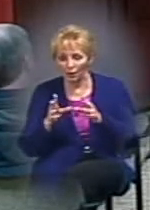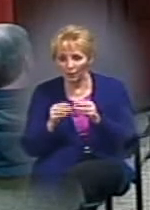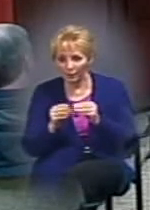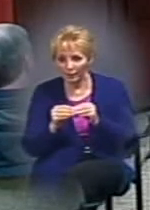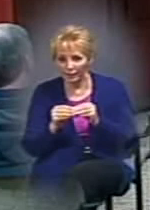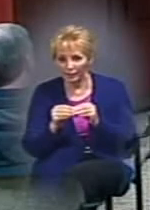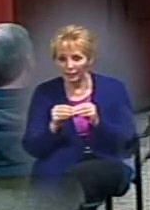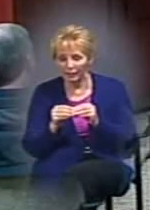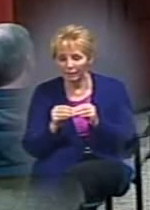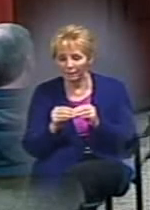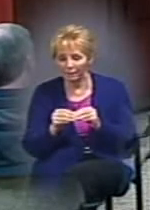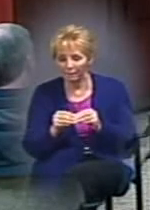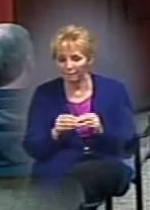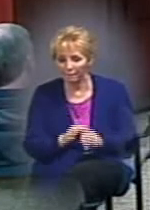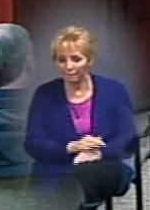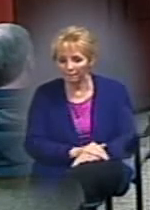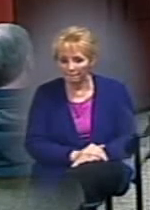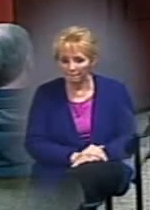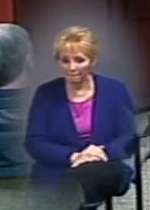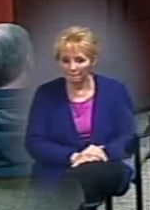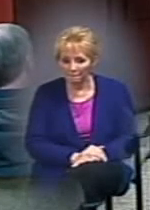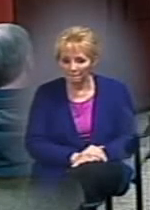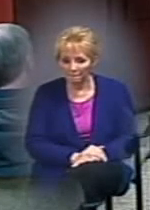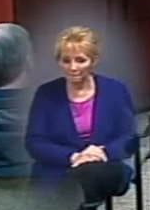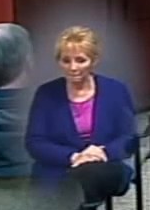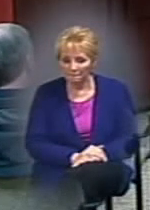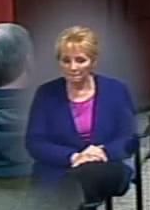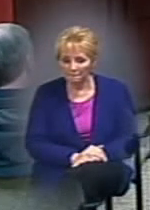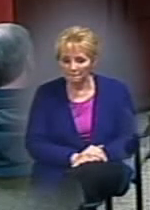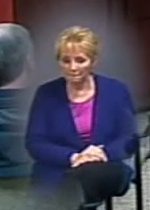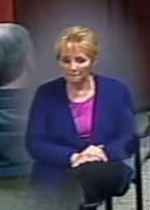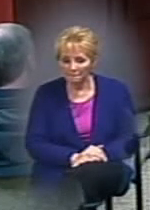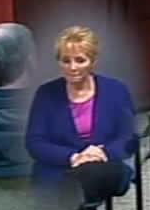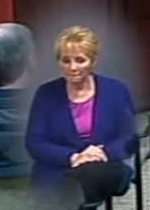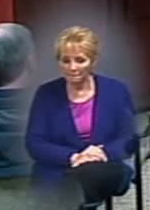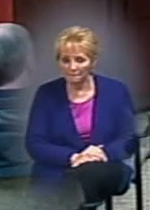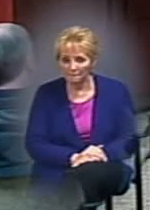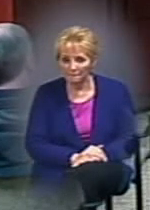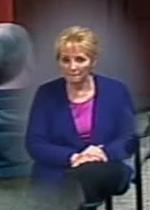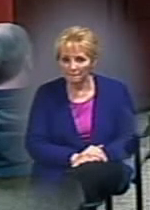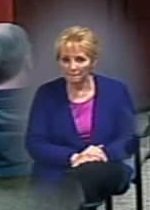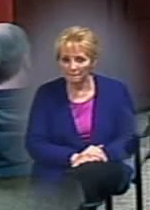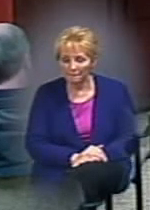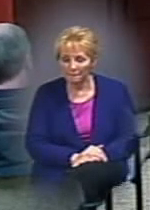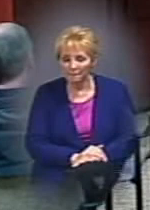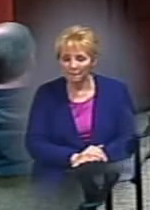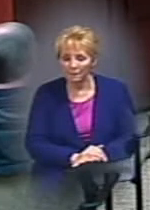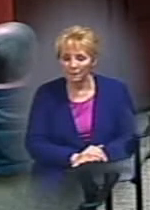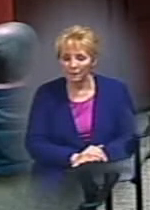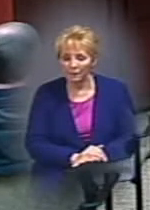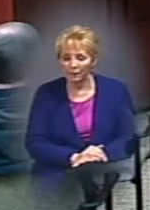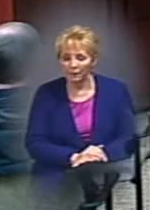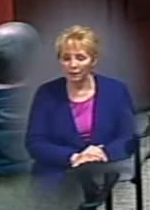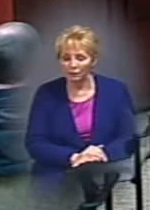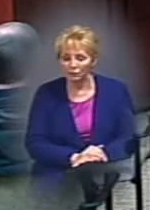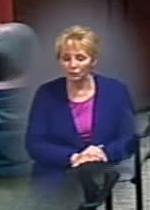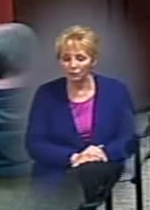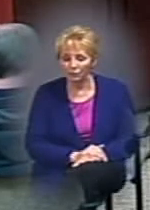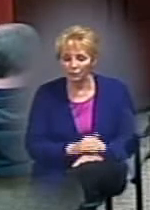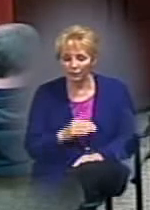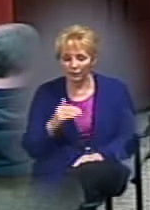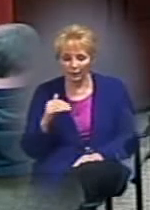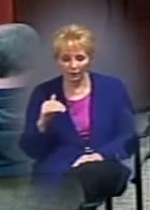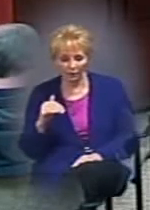do that? Because we're going to do it next month. That would be a decision that you could take if you want to. Okay. All